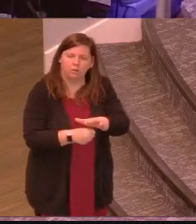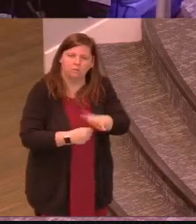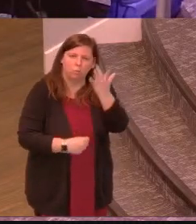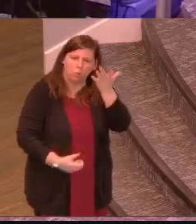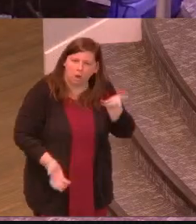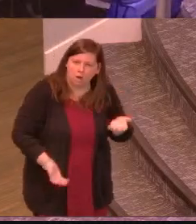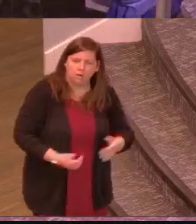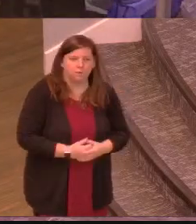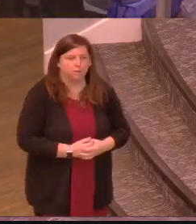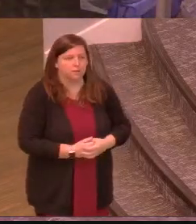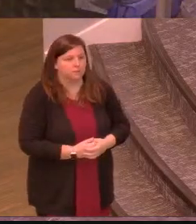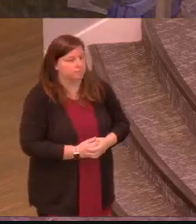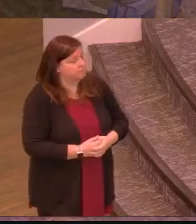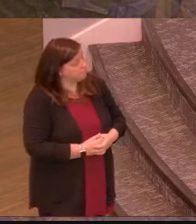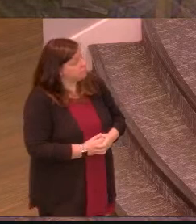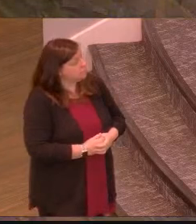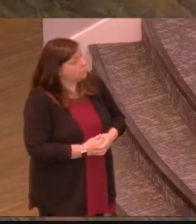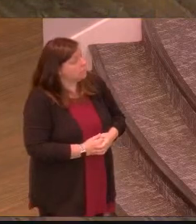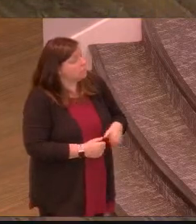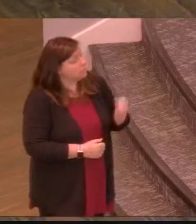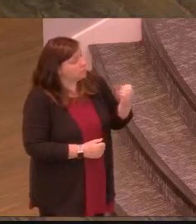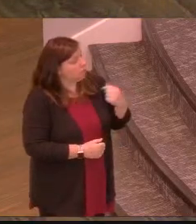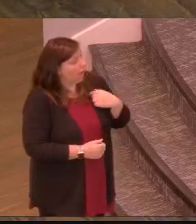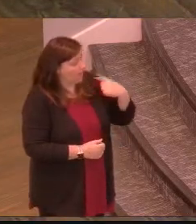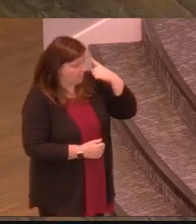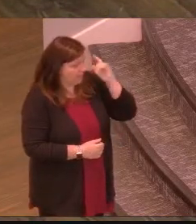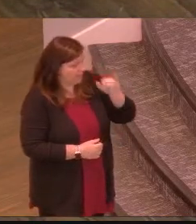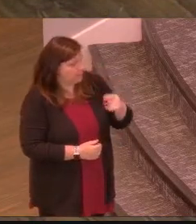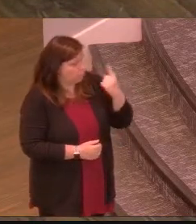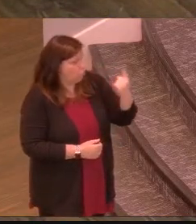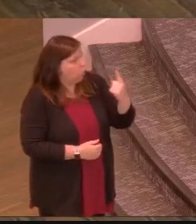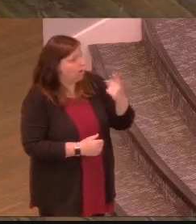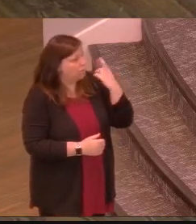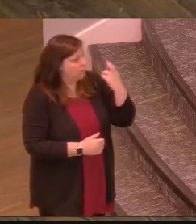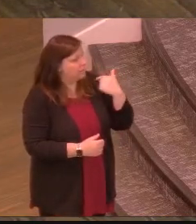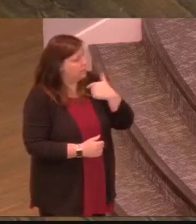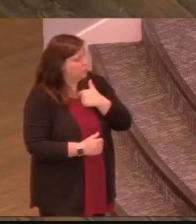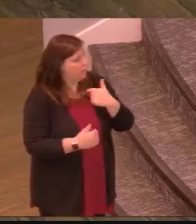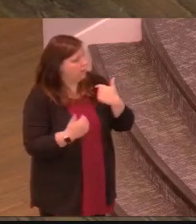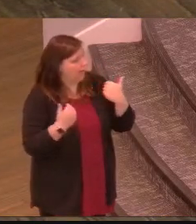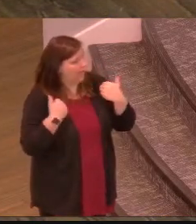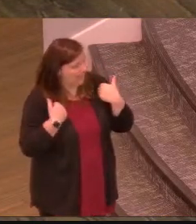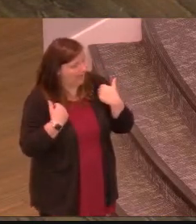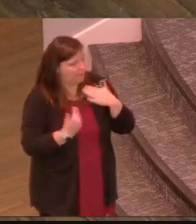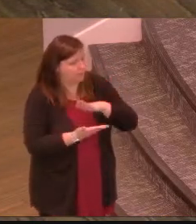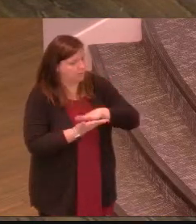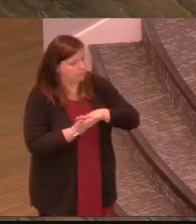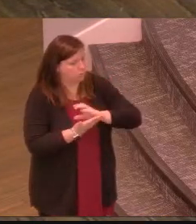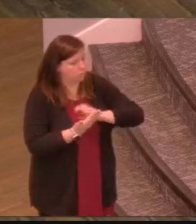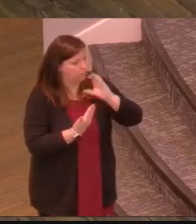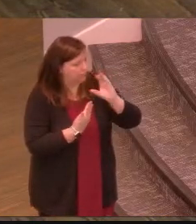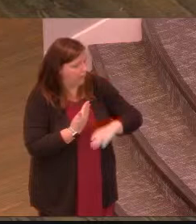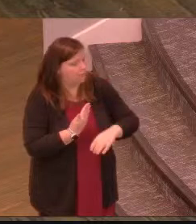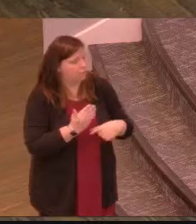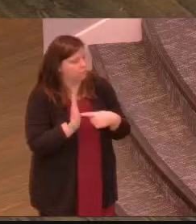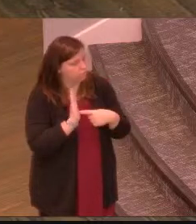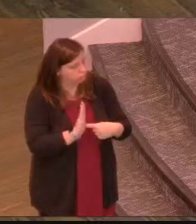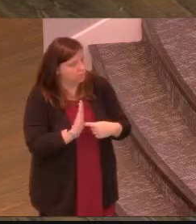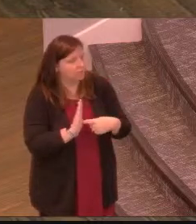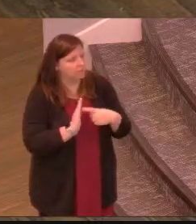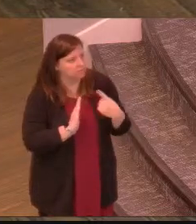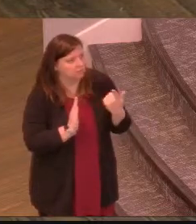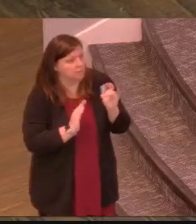So, and I think that's one of the reasons it's on here, right? Is there something we can do that looks at that?